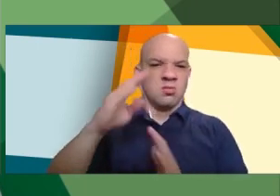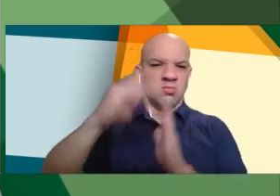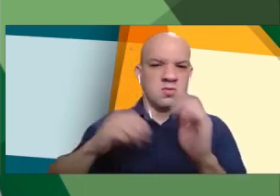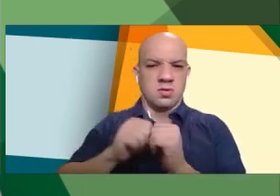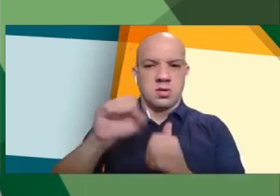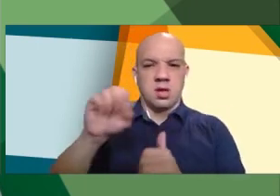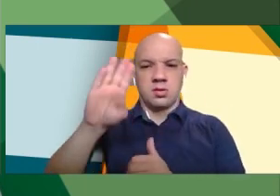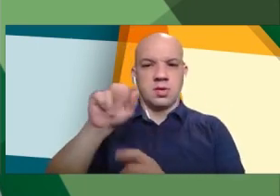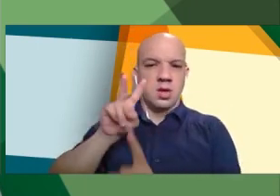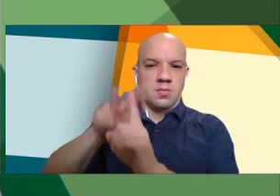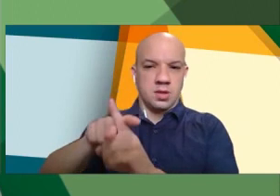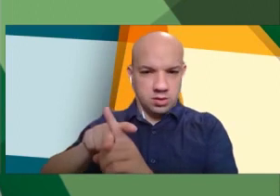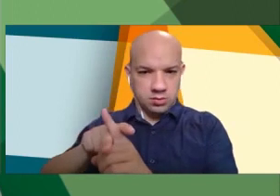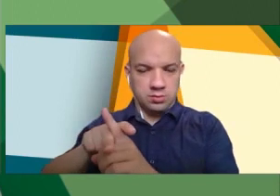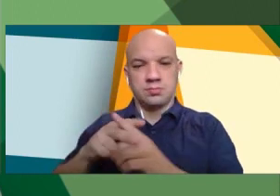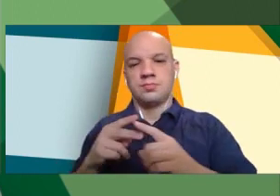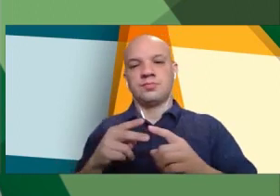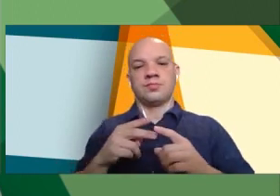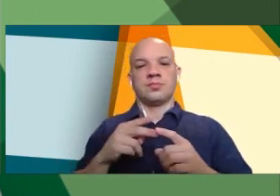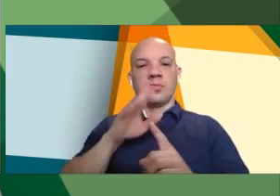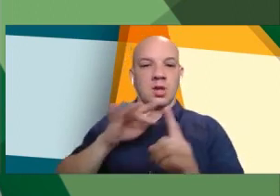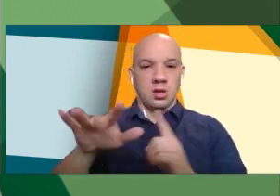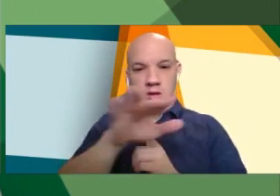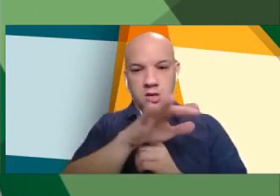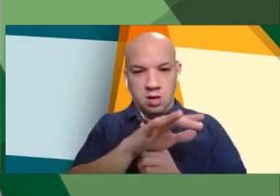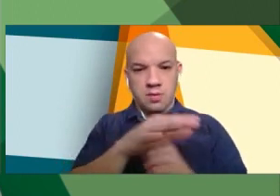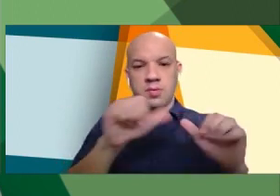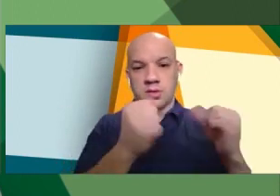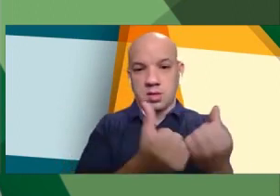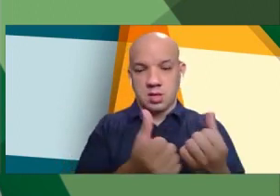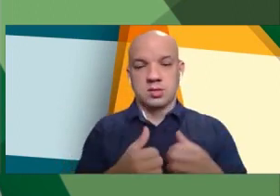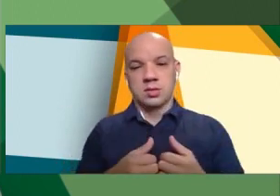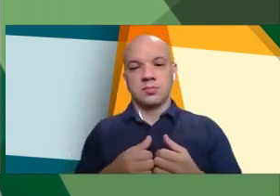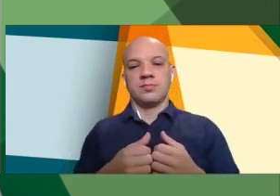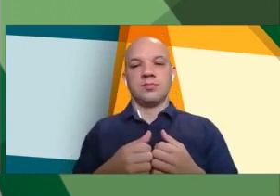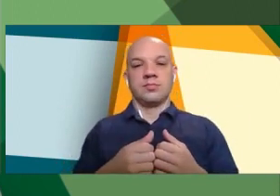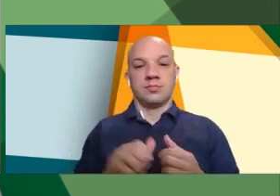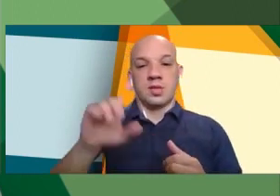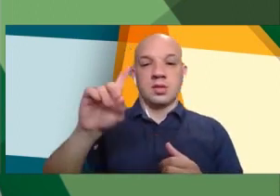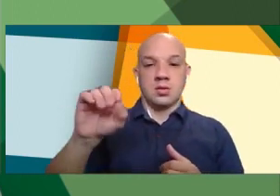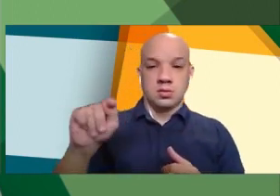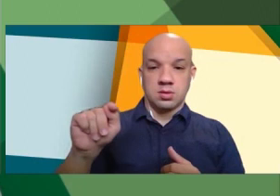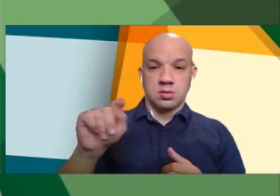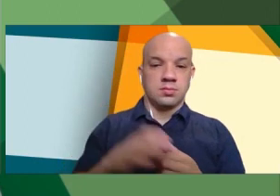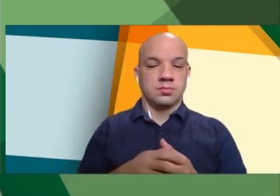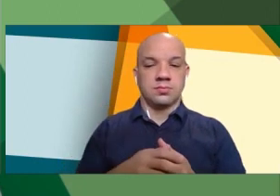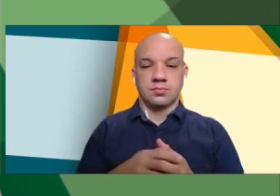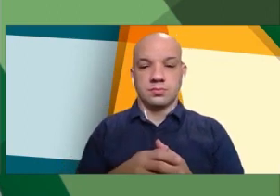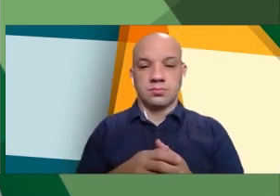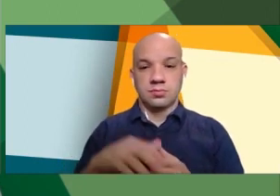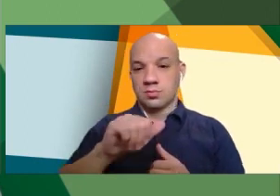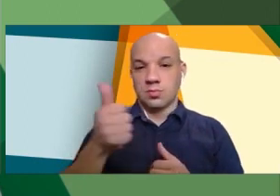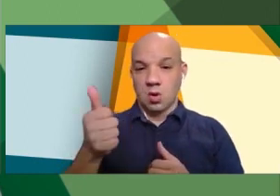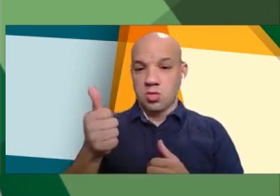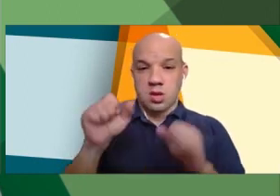the SBA, Environmental Protection Agency, DOT, other can be